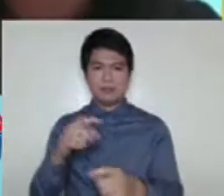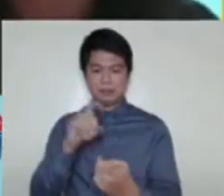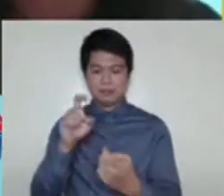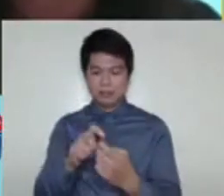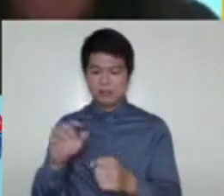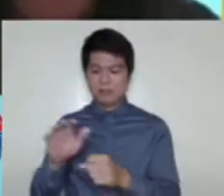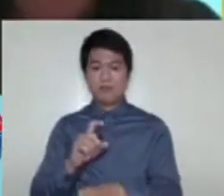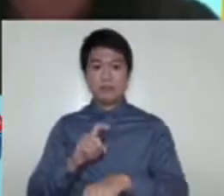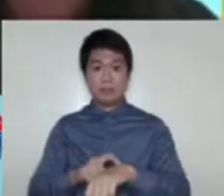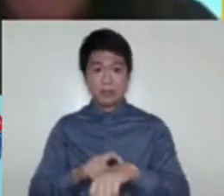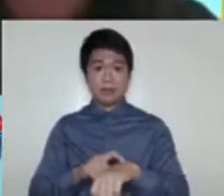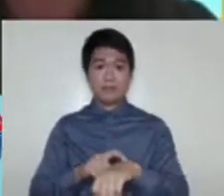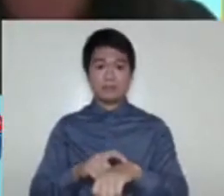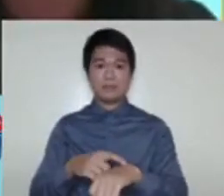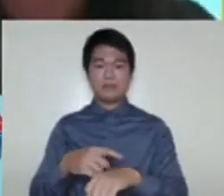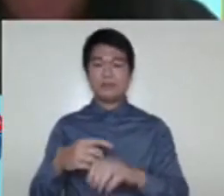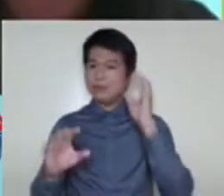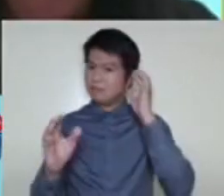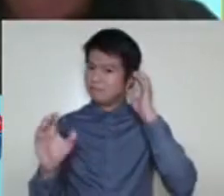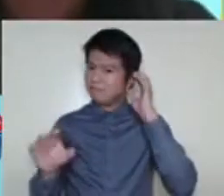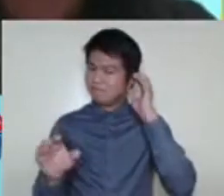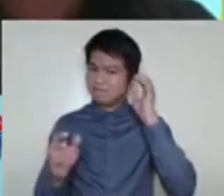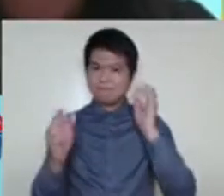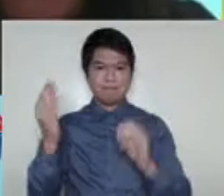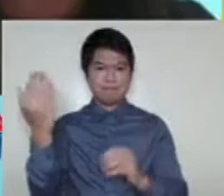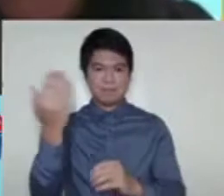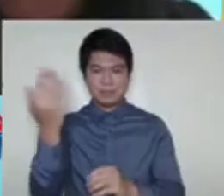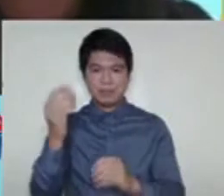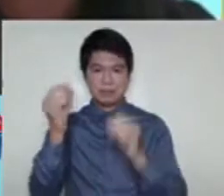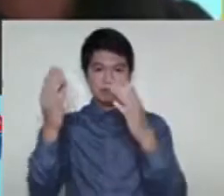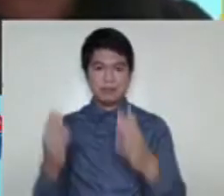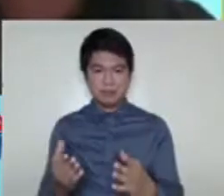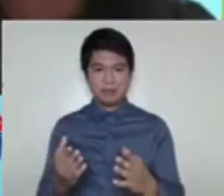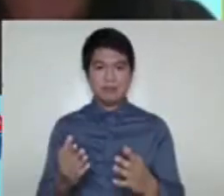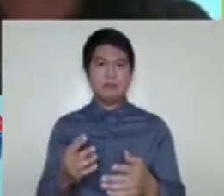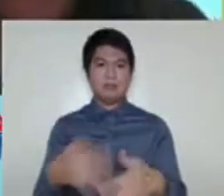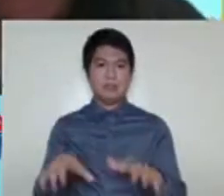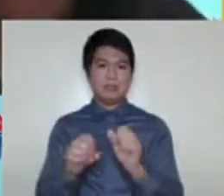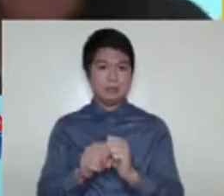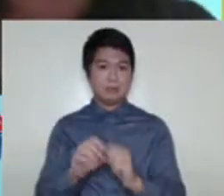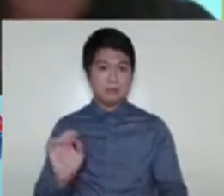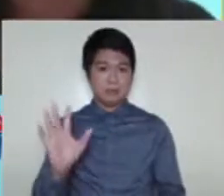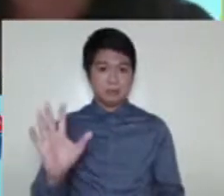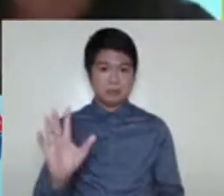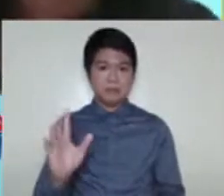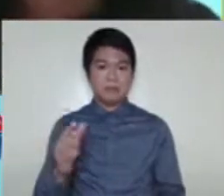my presentation, I will be sharing with you the updates on our alternative classroom